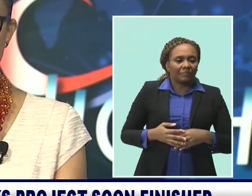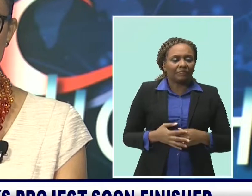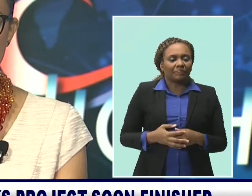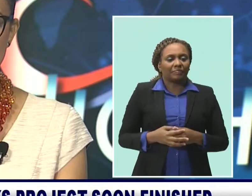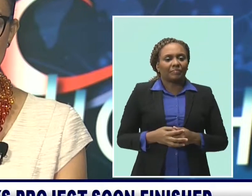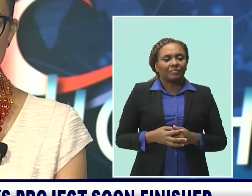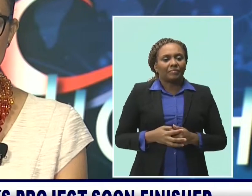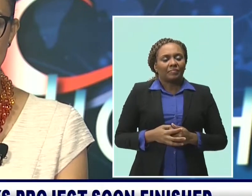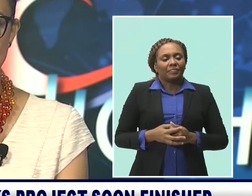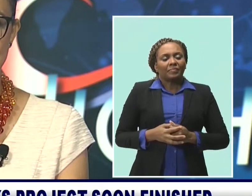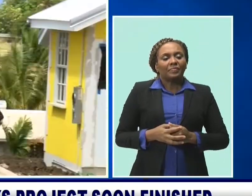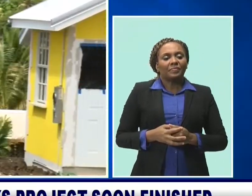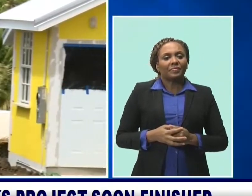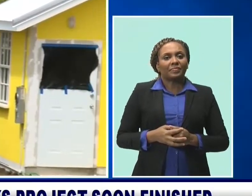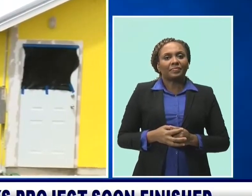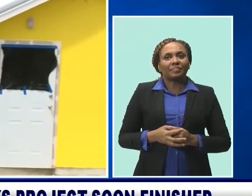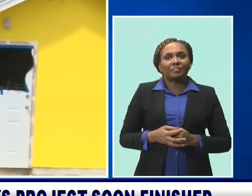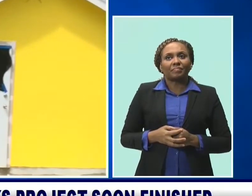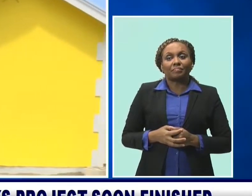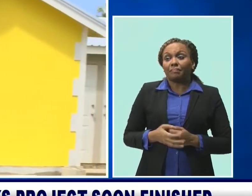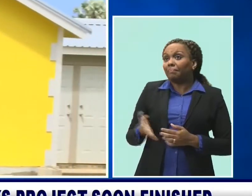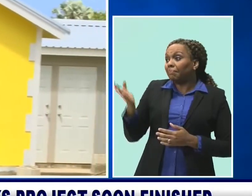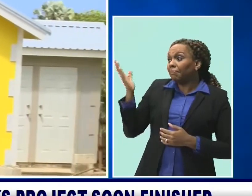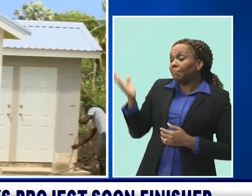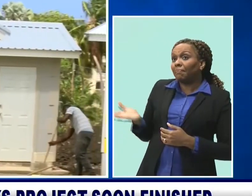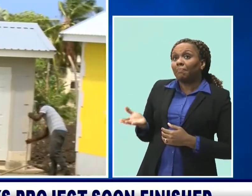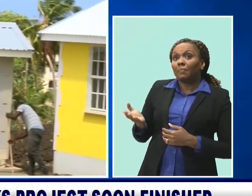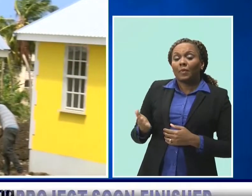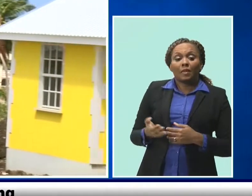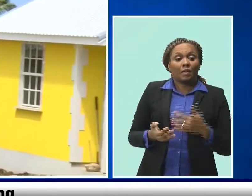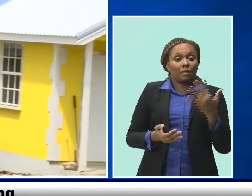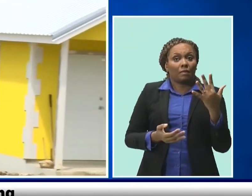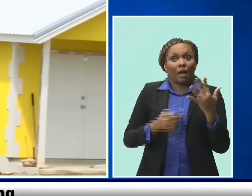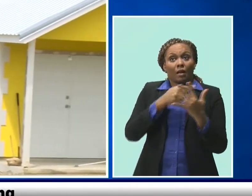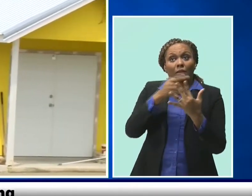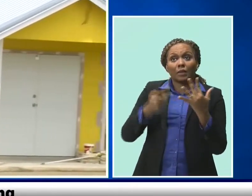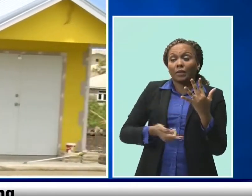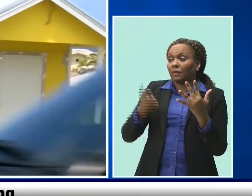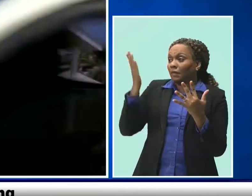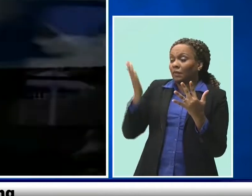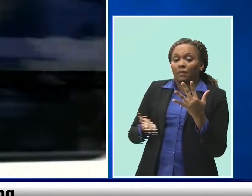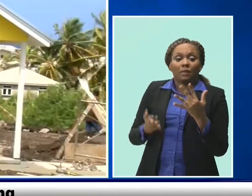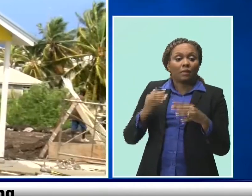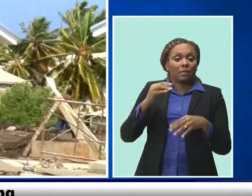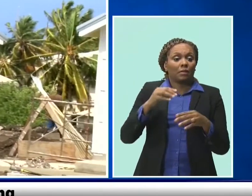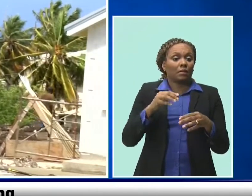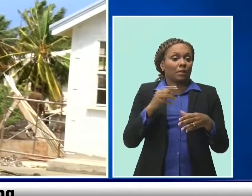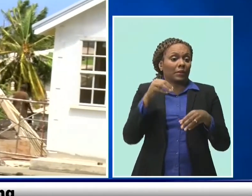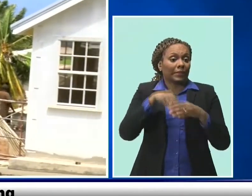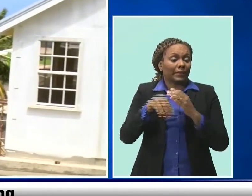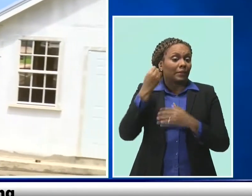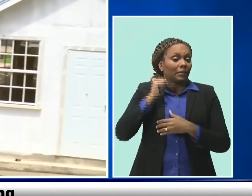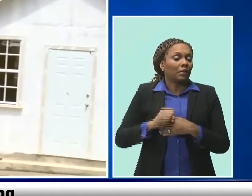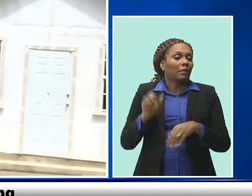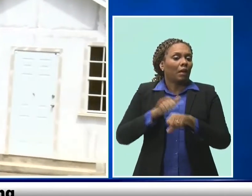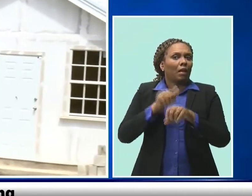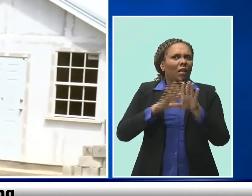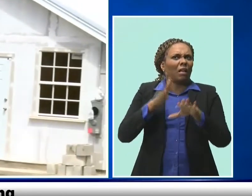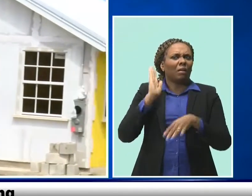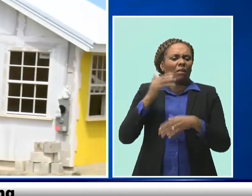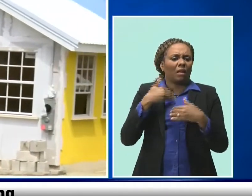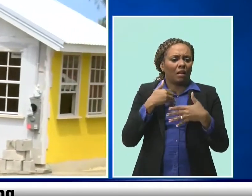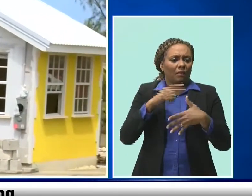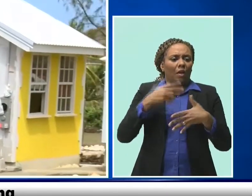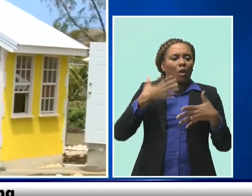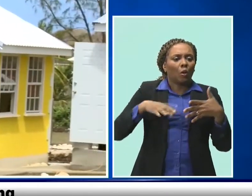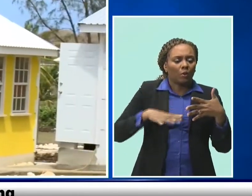this report. Once completed, these 5 kiosks, located in Silver Hill, Christchurch, will house a clothing store,